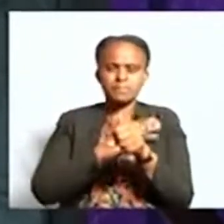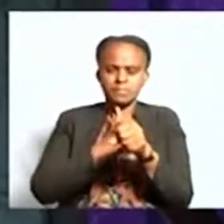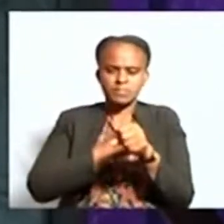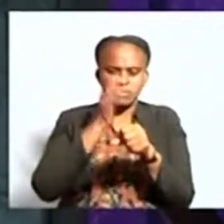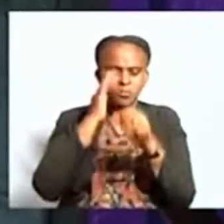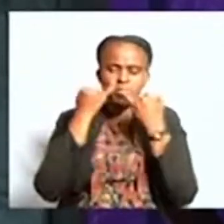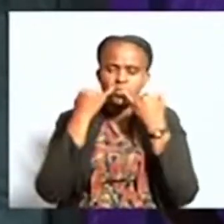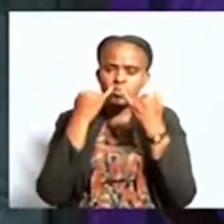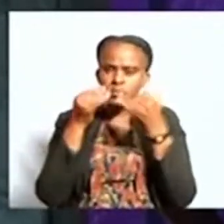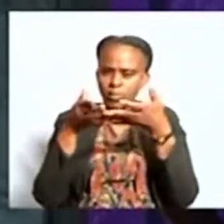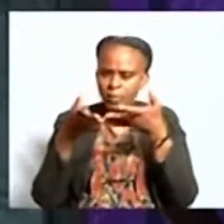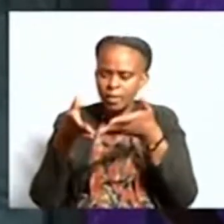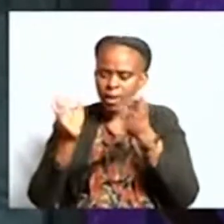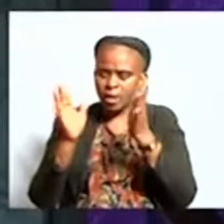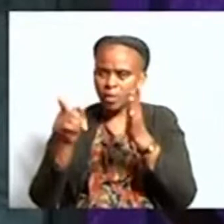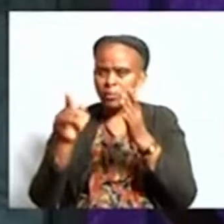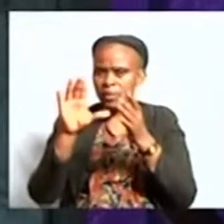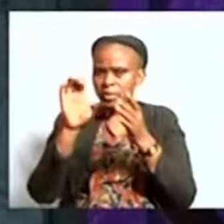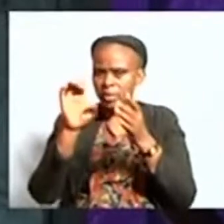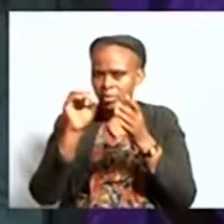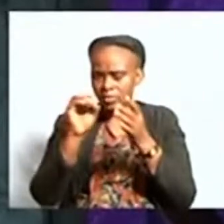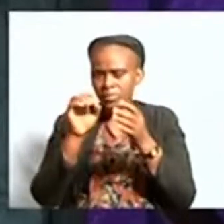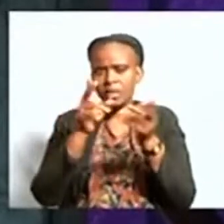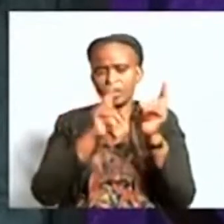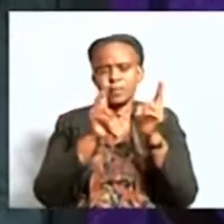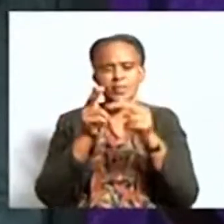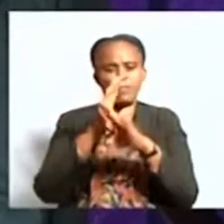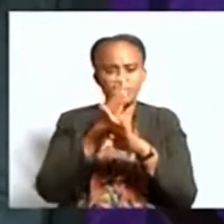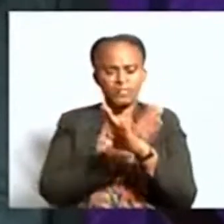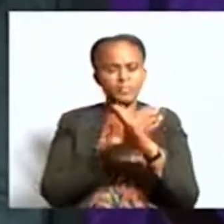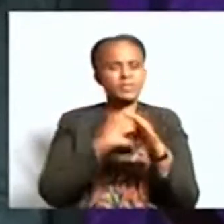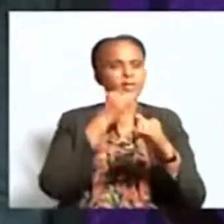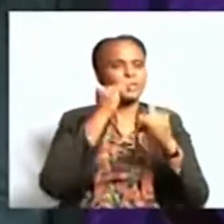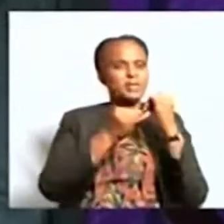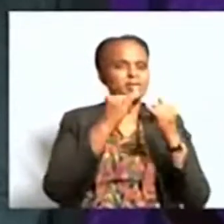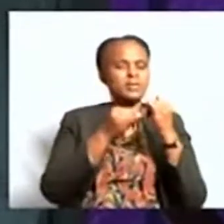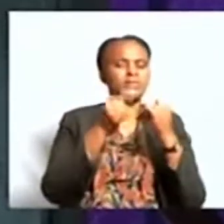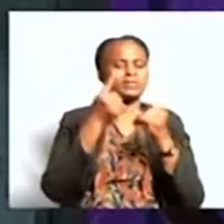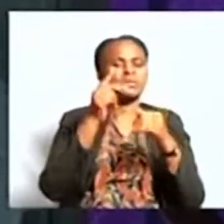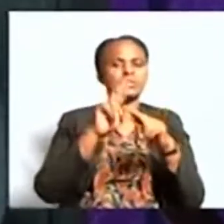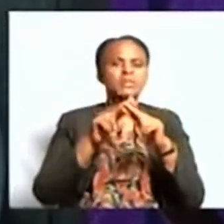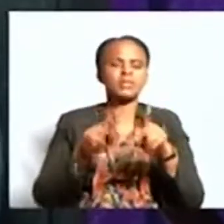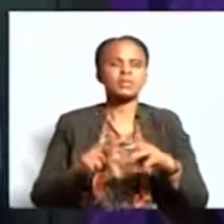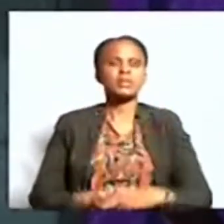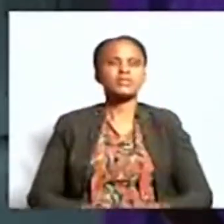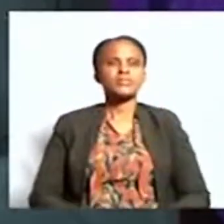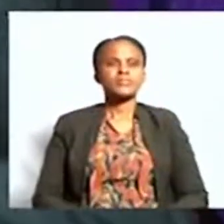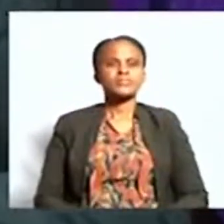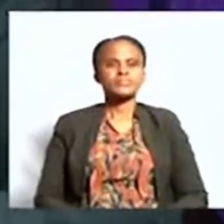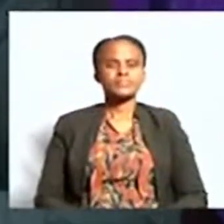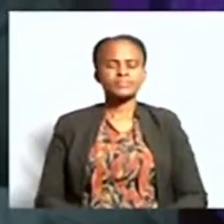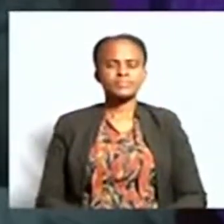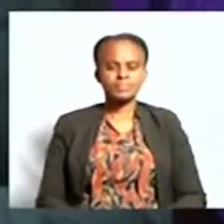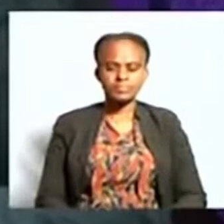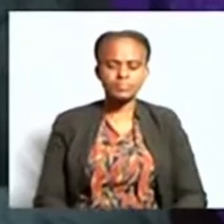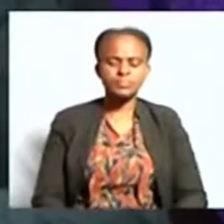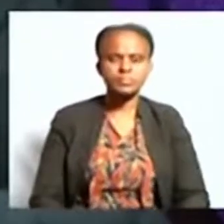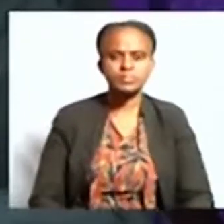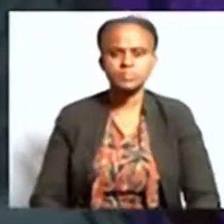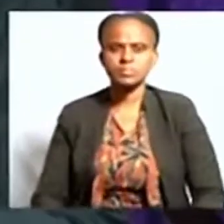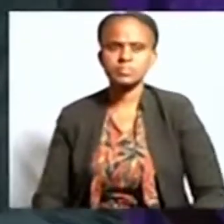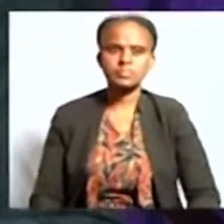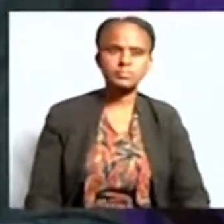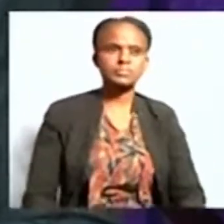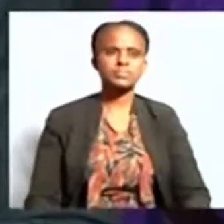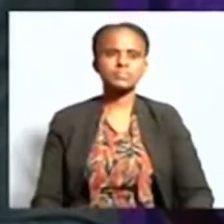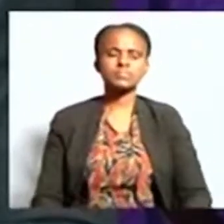the CEO respond to this one before I tackle the last one, Chair. Okay, CEO, you have 2 questions to respond